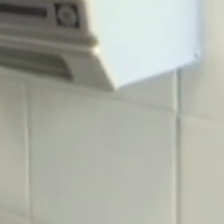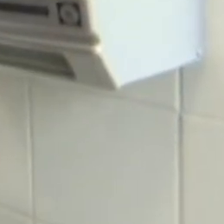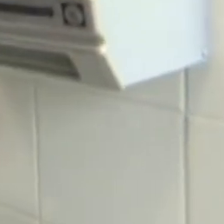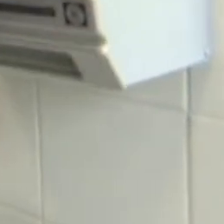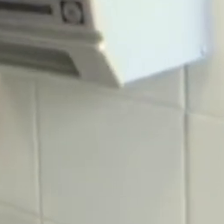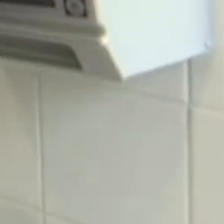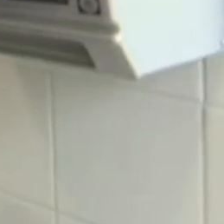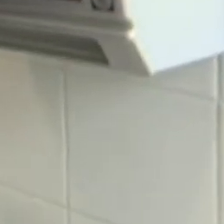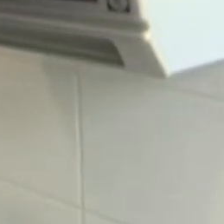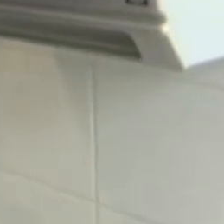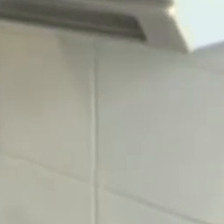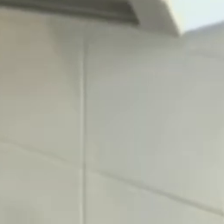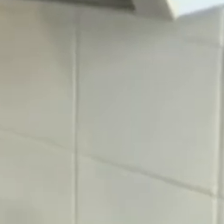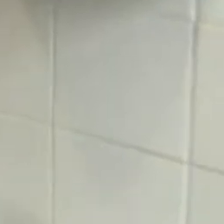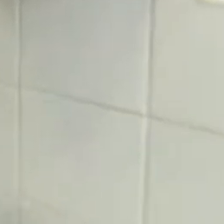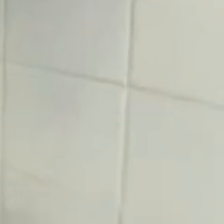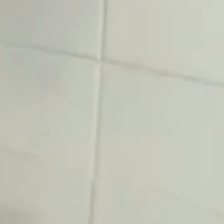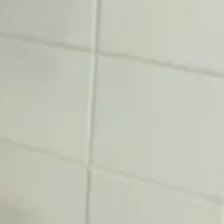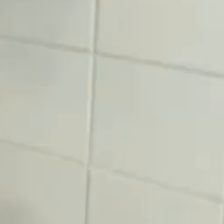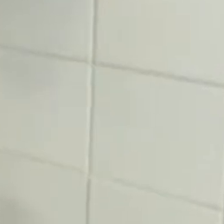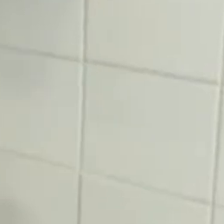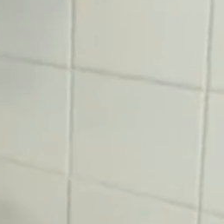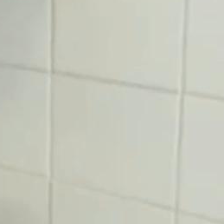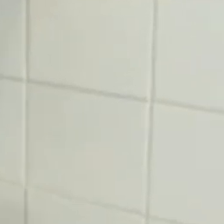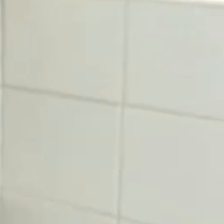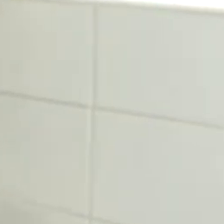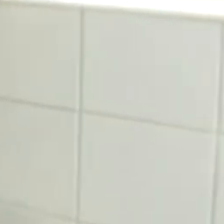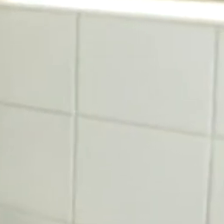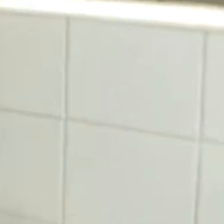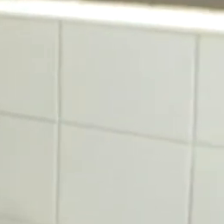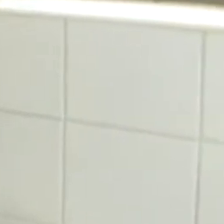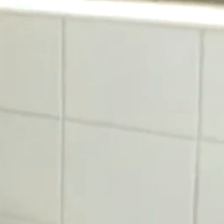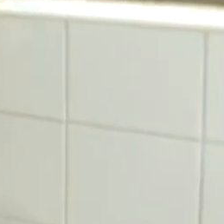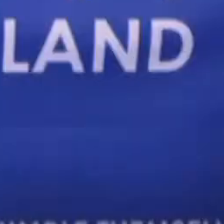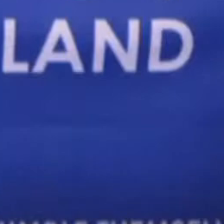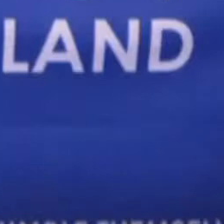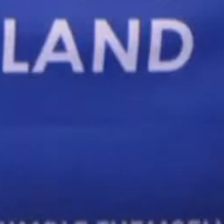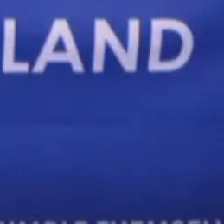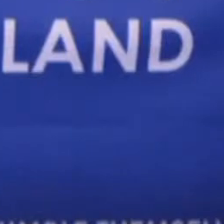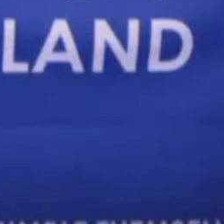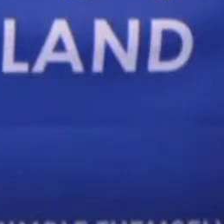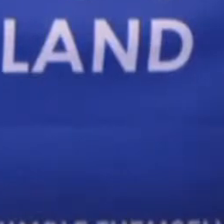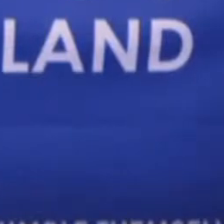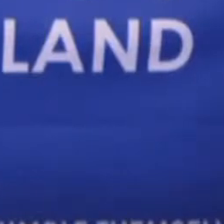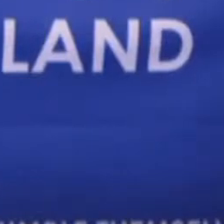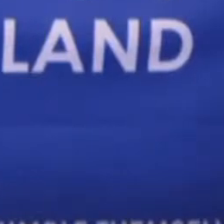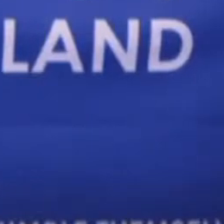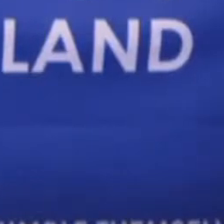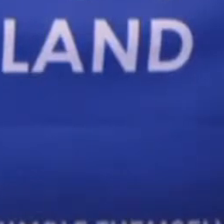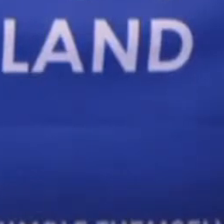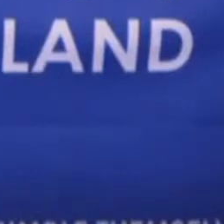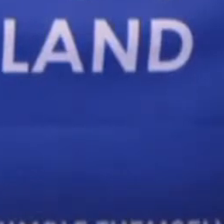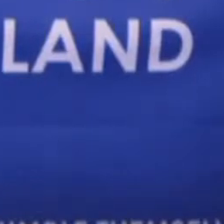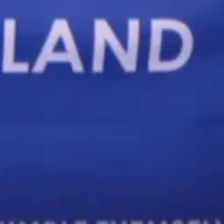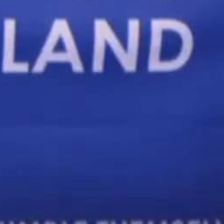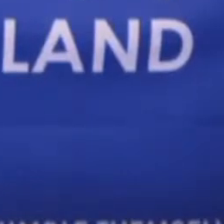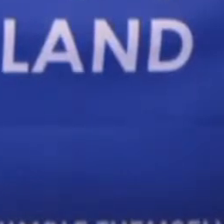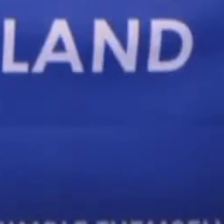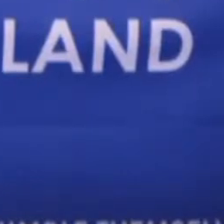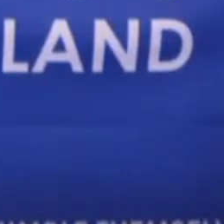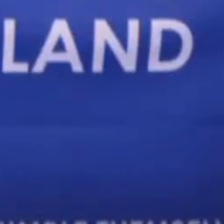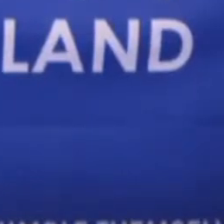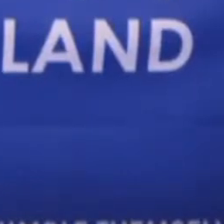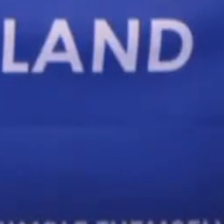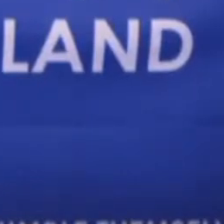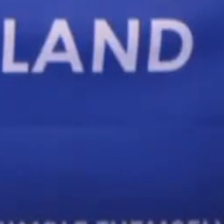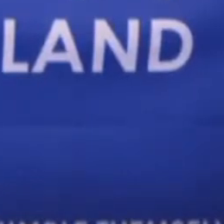tome tandla ngetishu noma ke ngendvangu lehlobile uphinze usebendise itishu noma